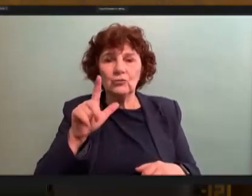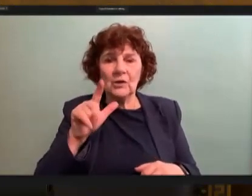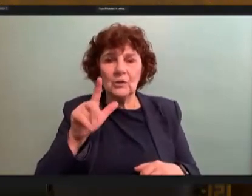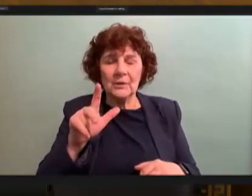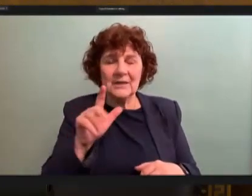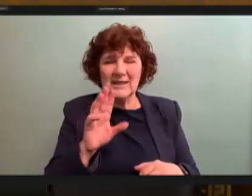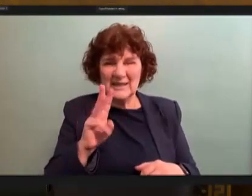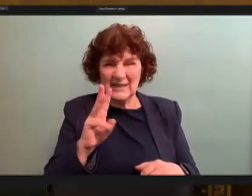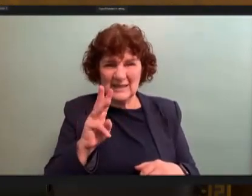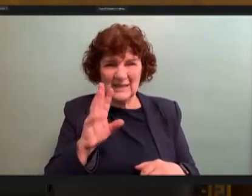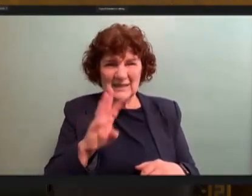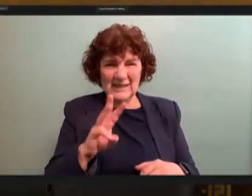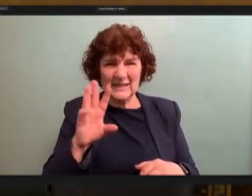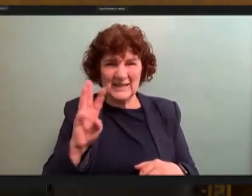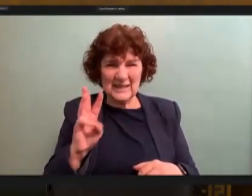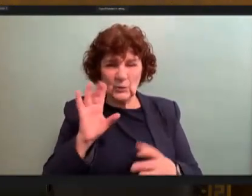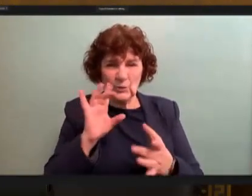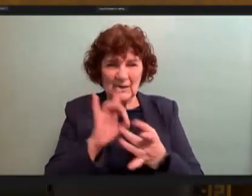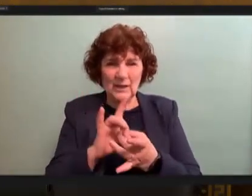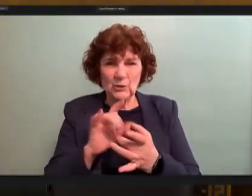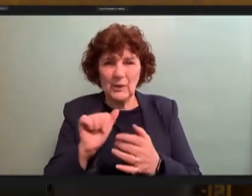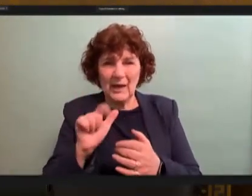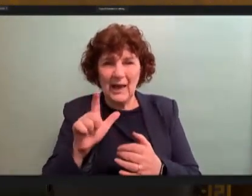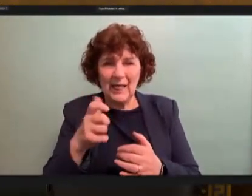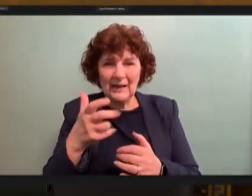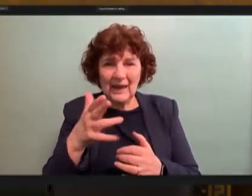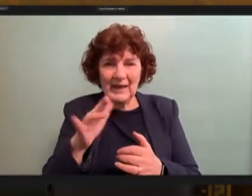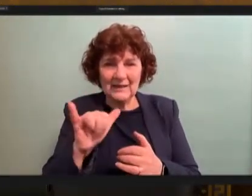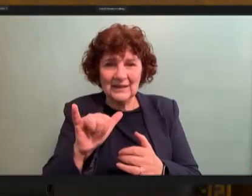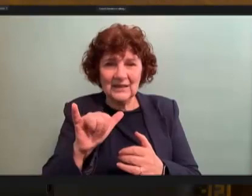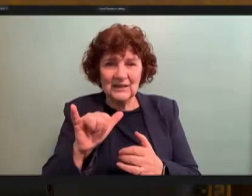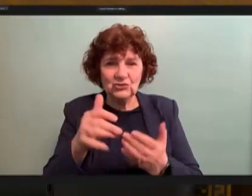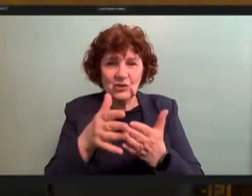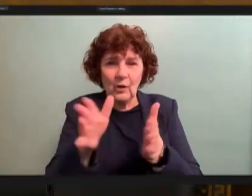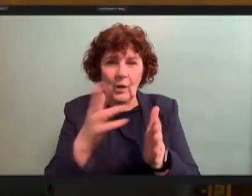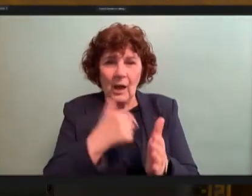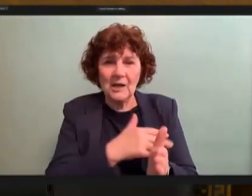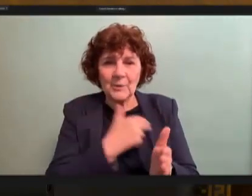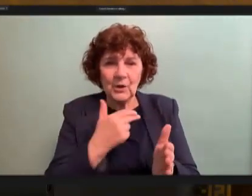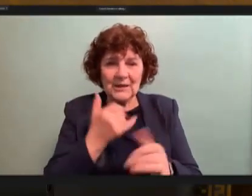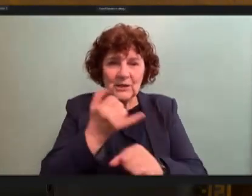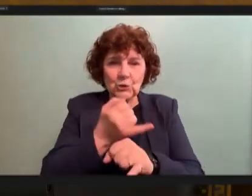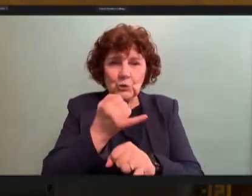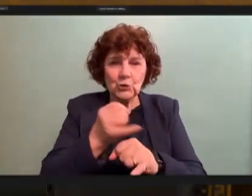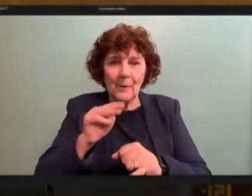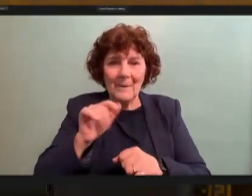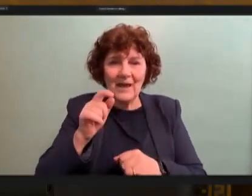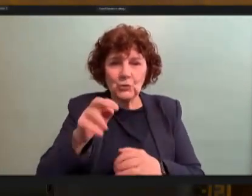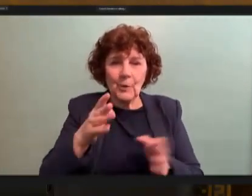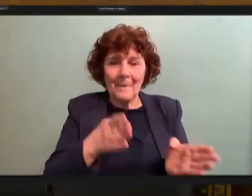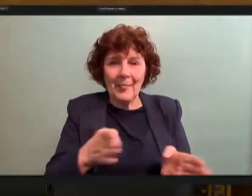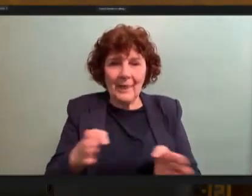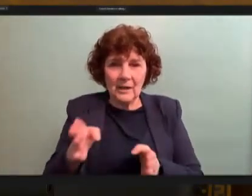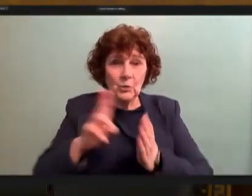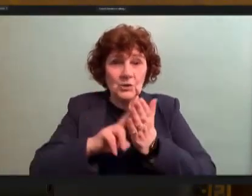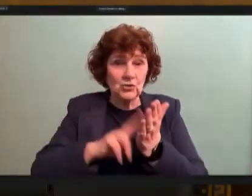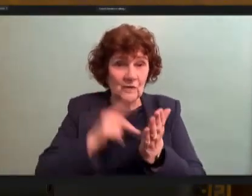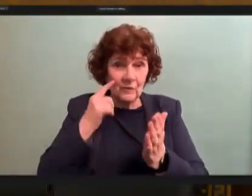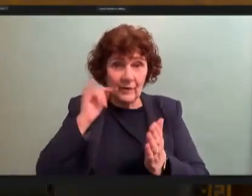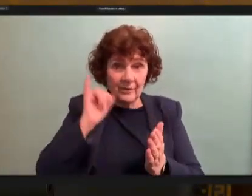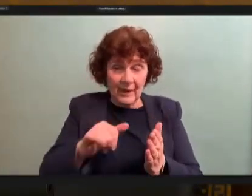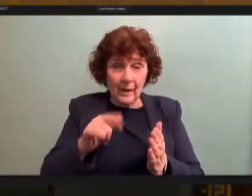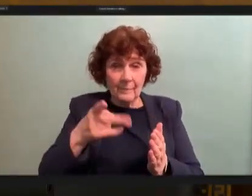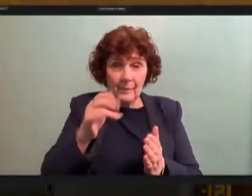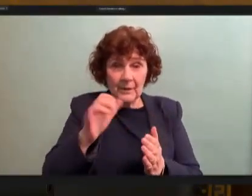1666 as it relates to the Allegheny General Hospital Institutional Master Plan. To register to speak at this public hearing, please fill